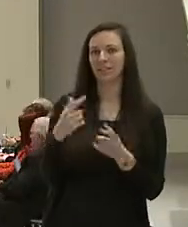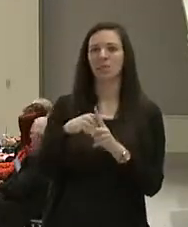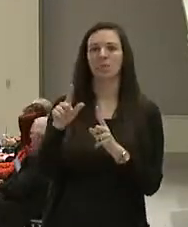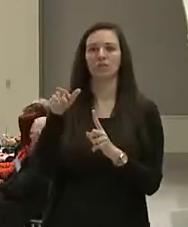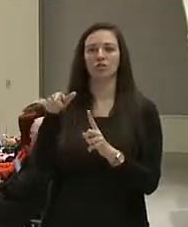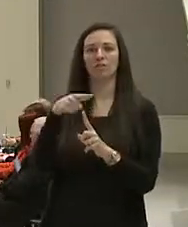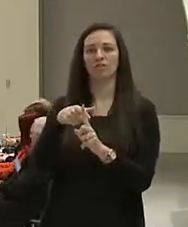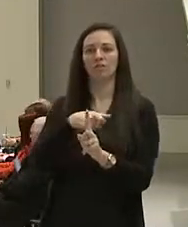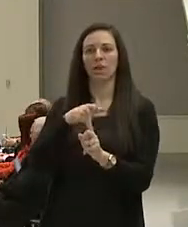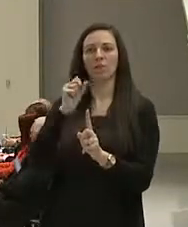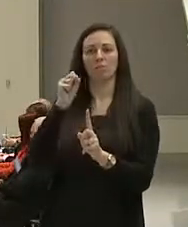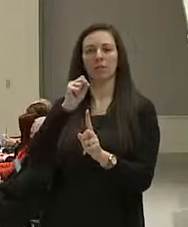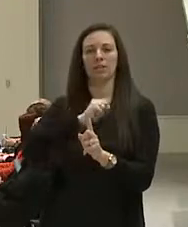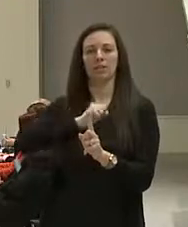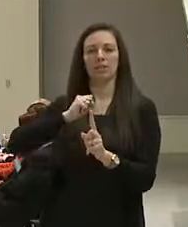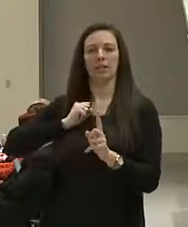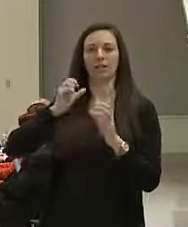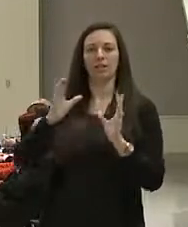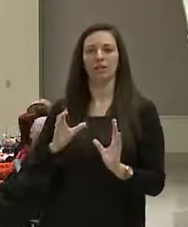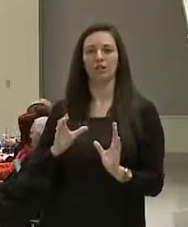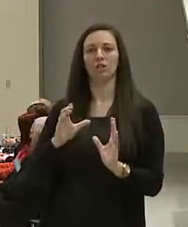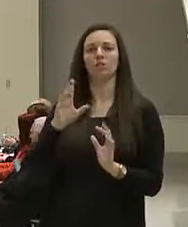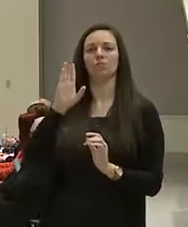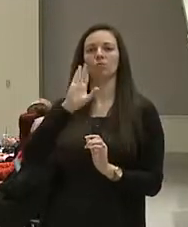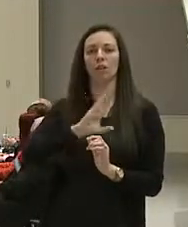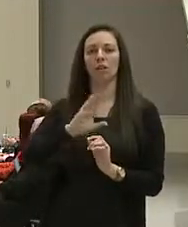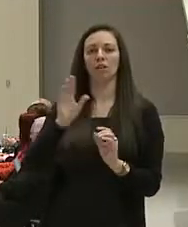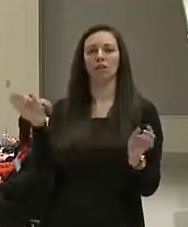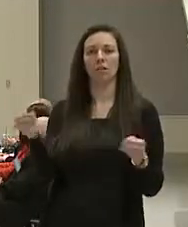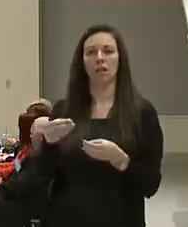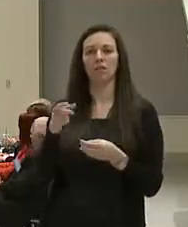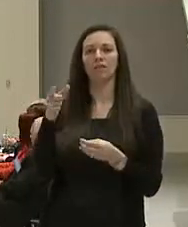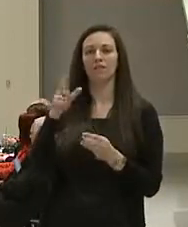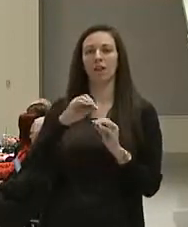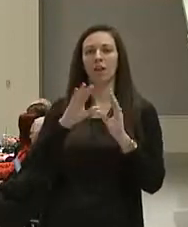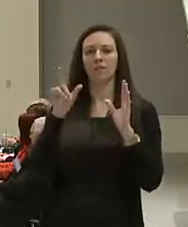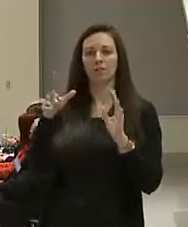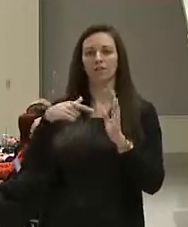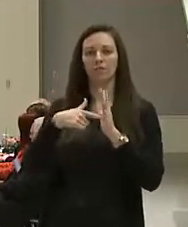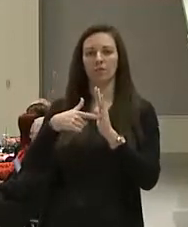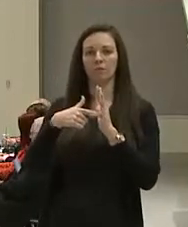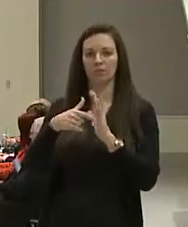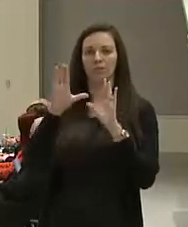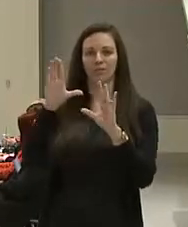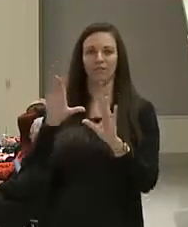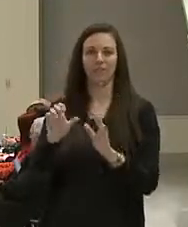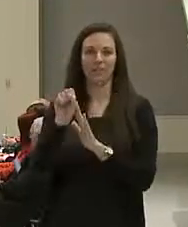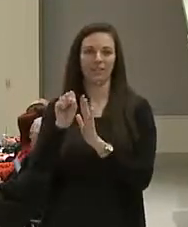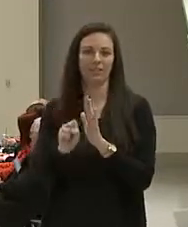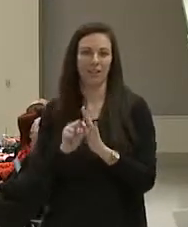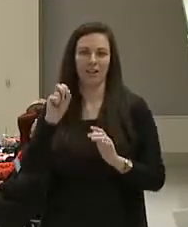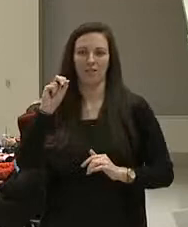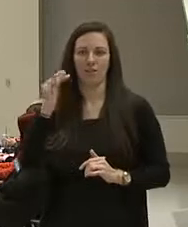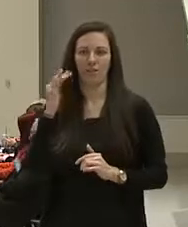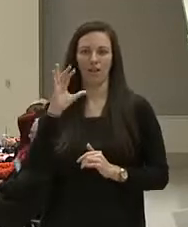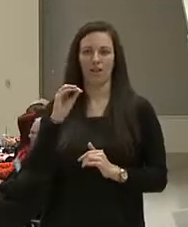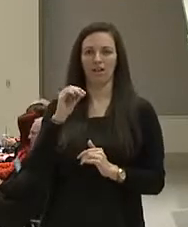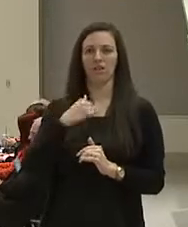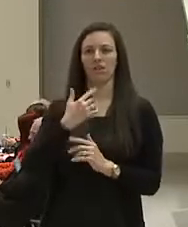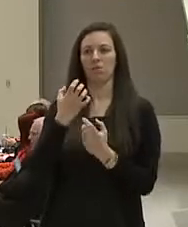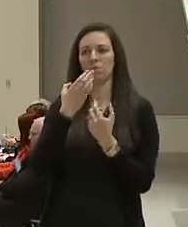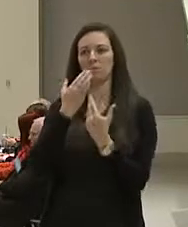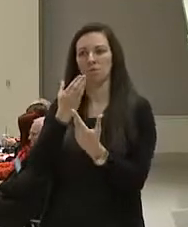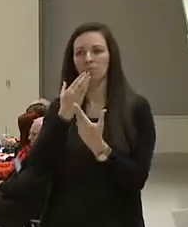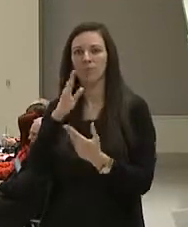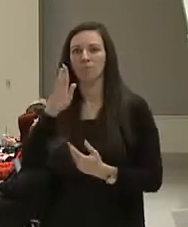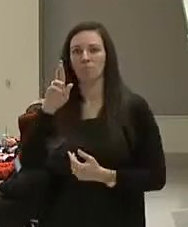office, and obviously the Senator Brown represents the great state of Ohio. So I want to thank Brooke for coming here and to really pay